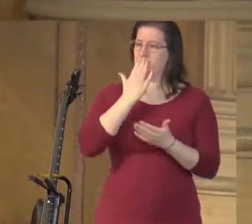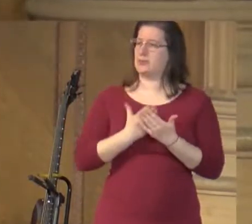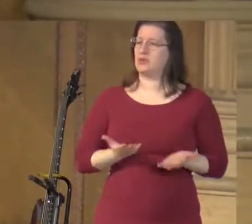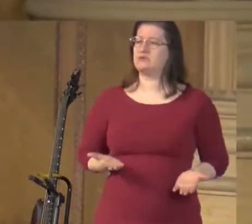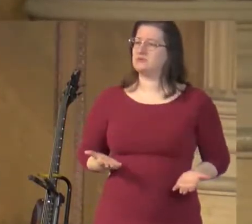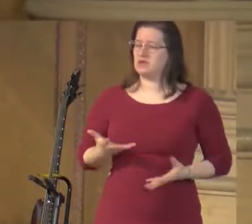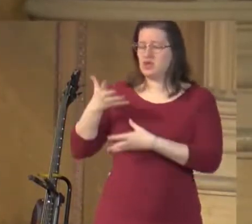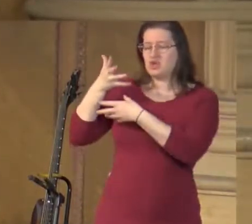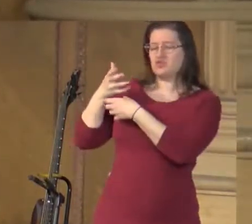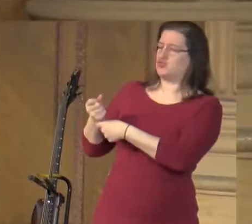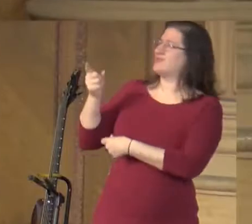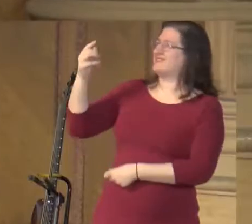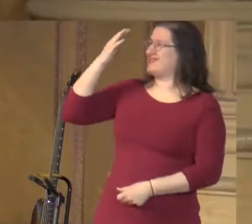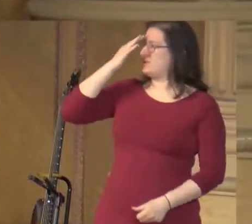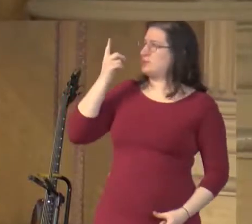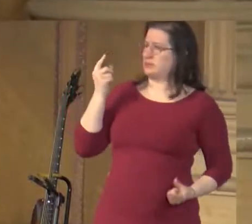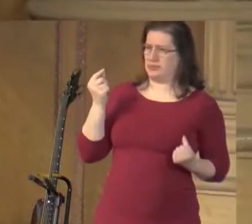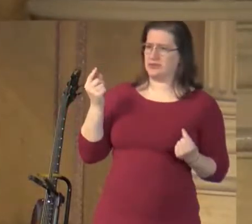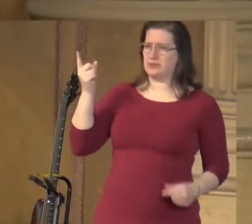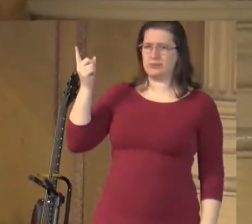trust that he knows what he's doing